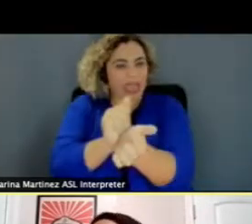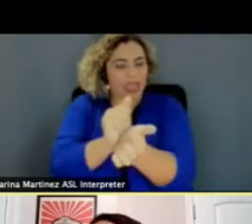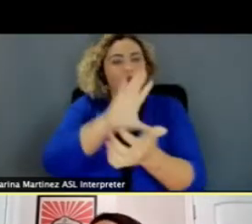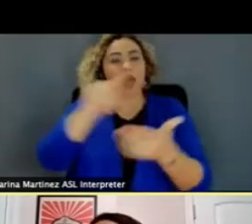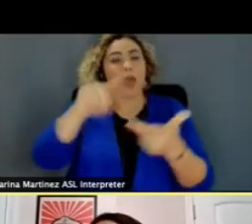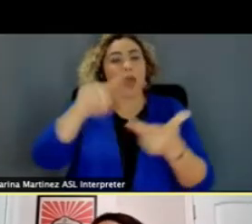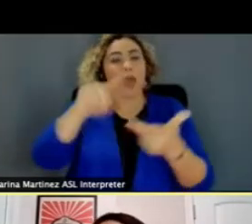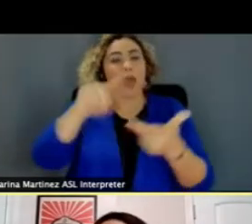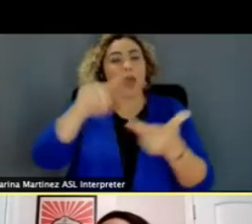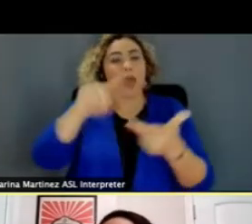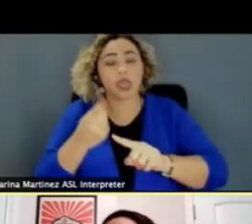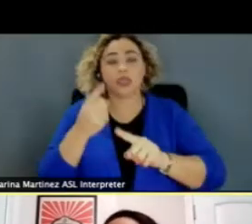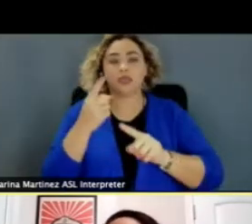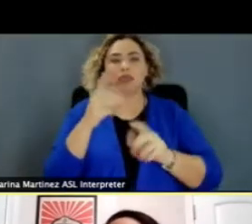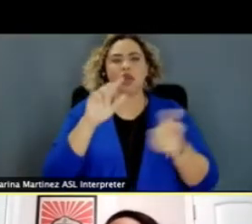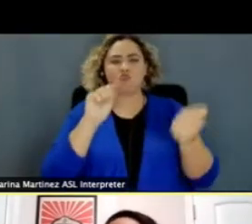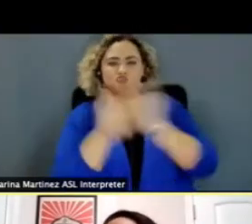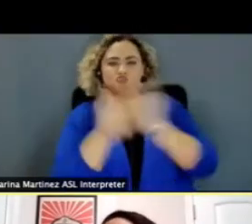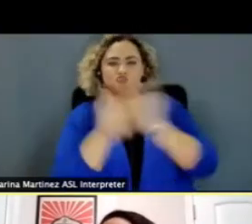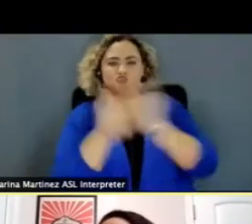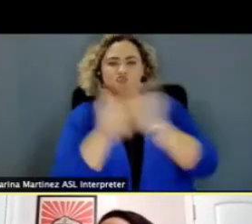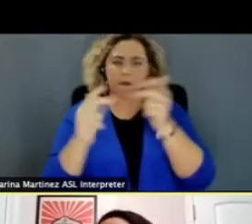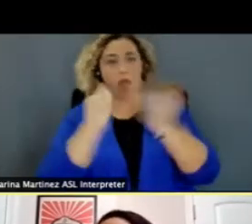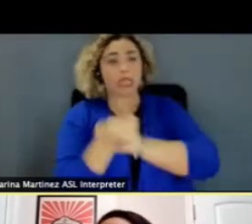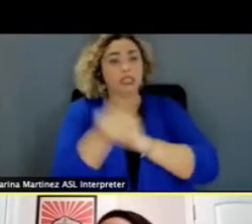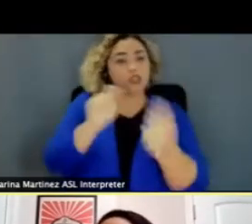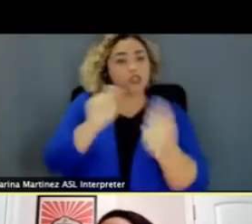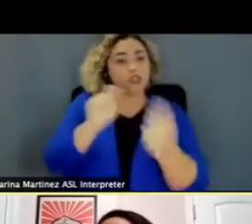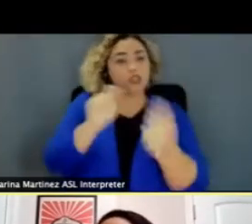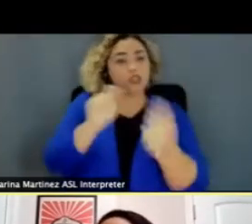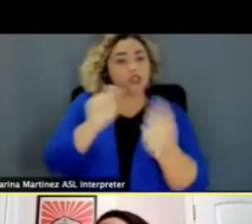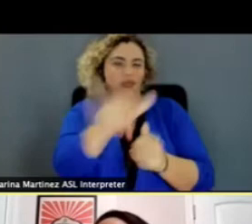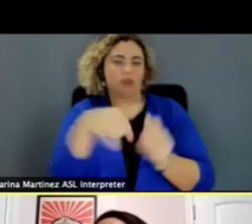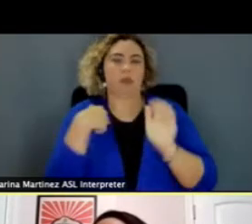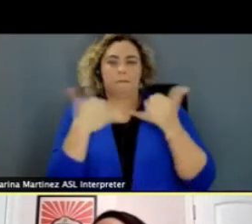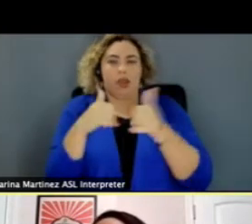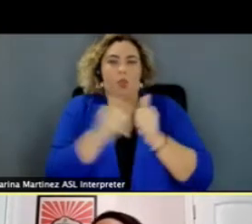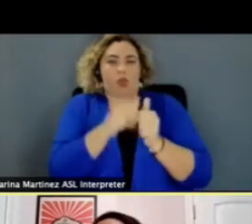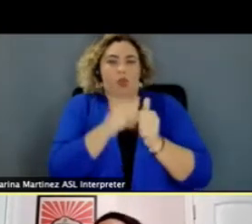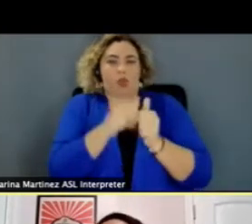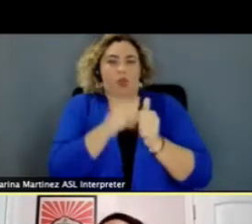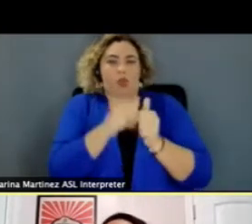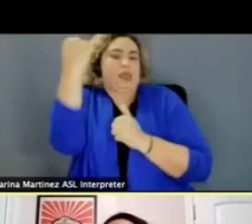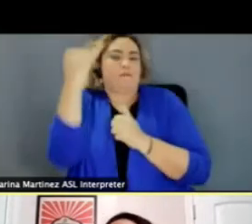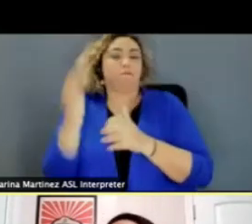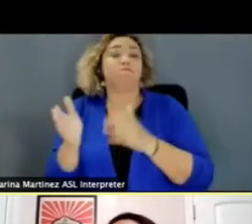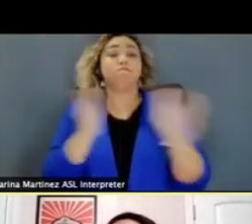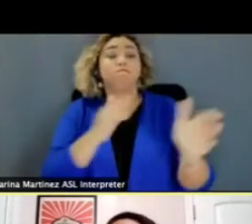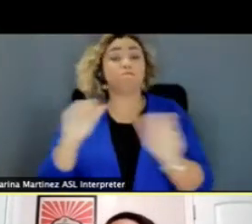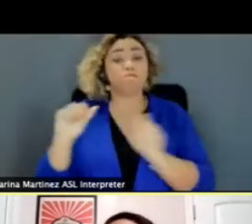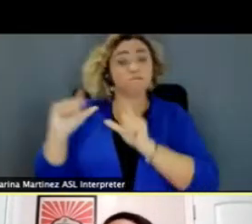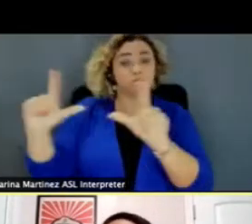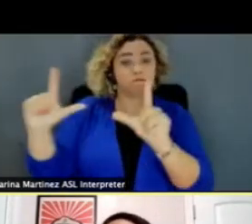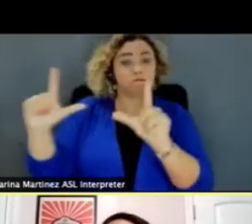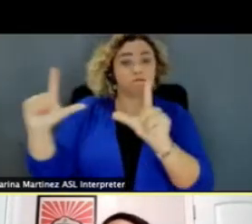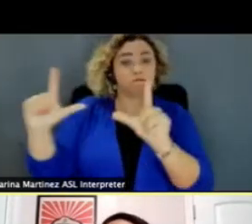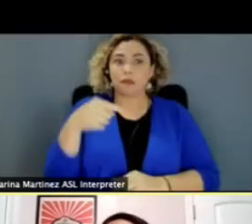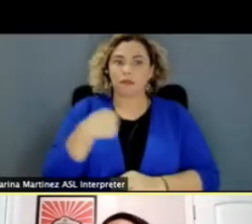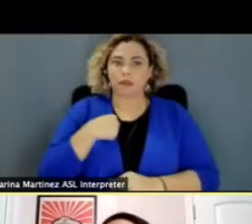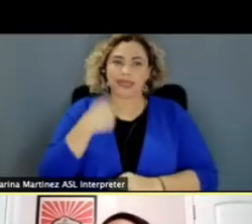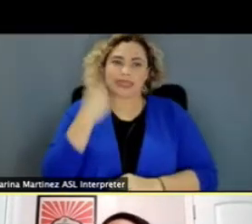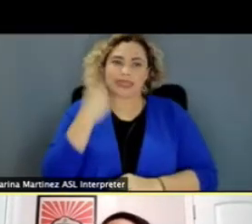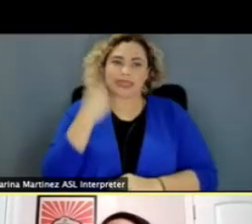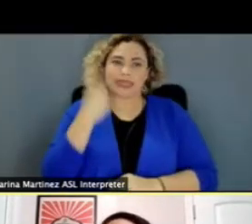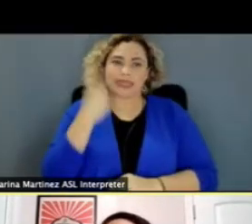rebuilding and transformation. And the next slide. So this is one of my most recent